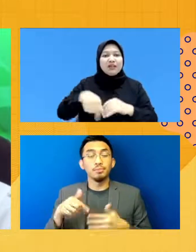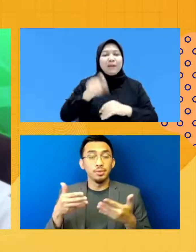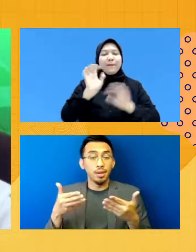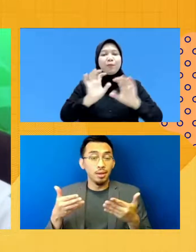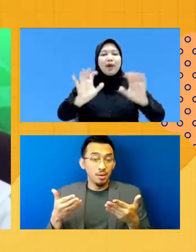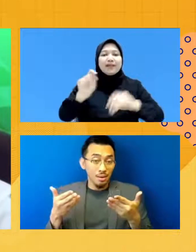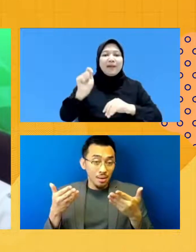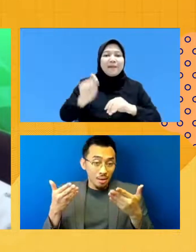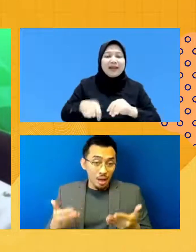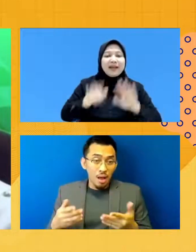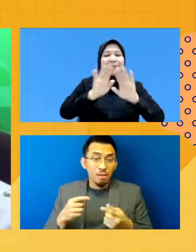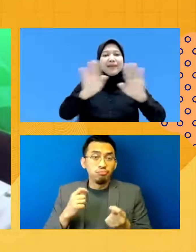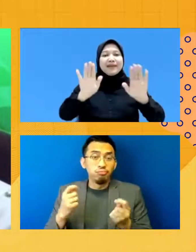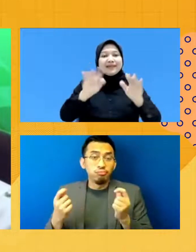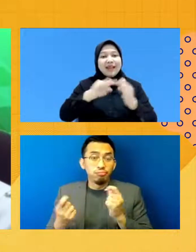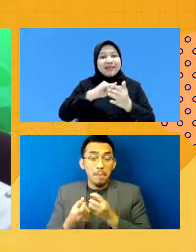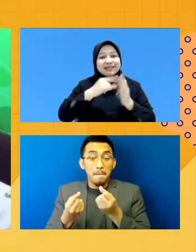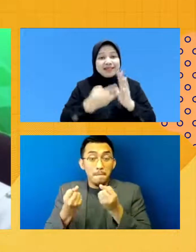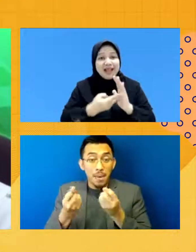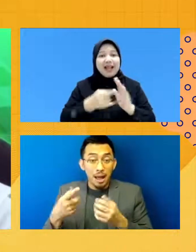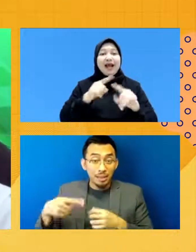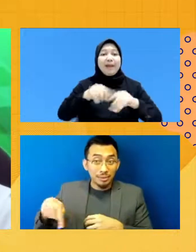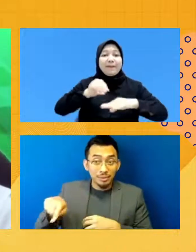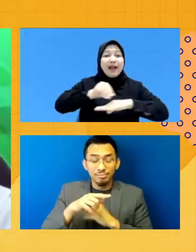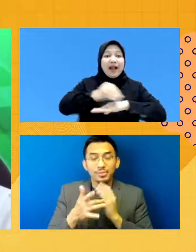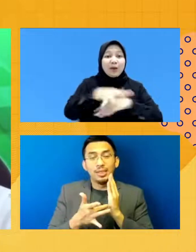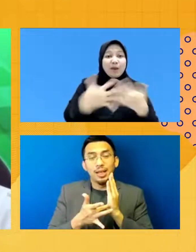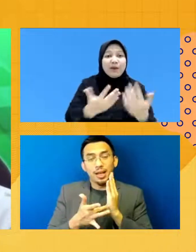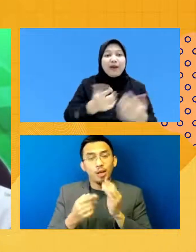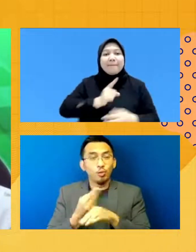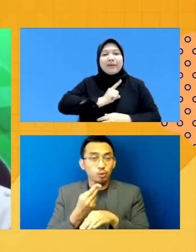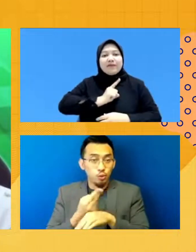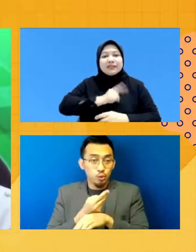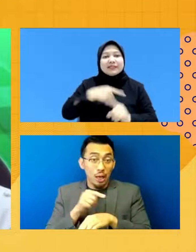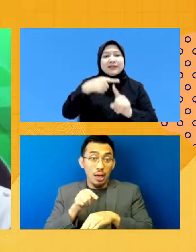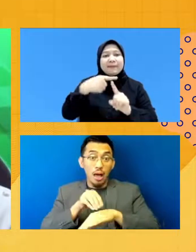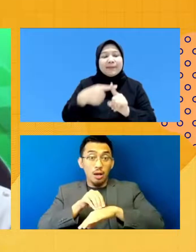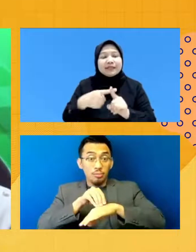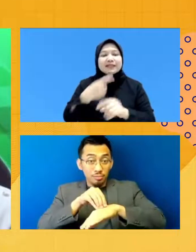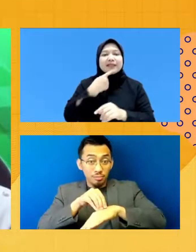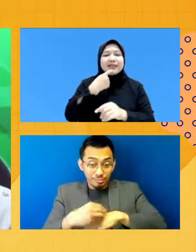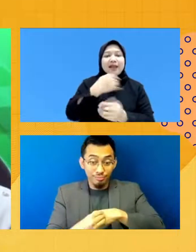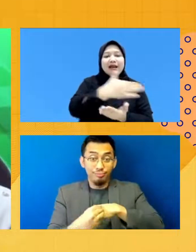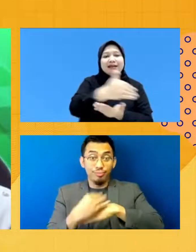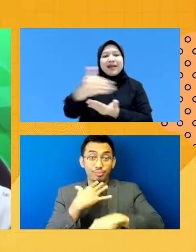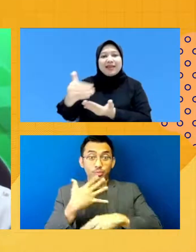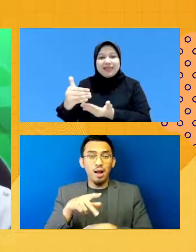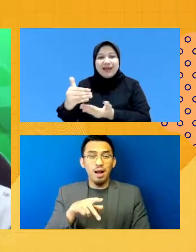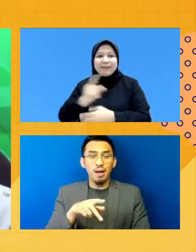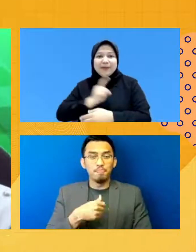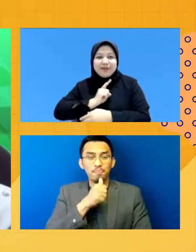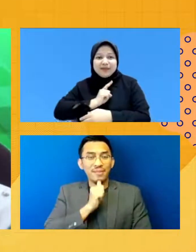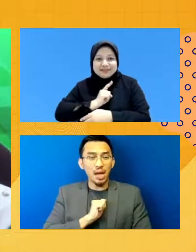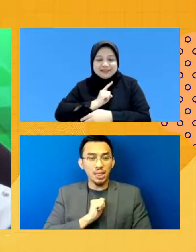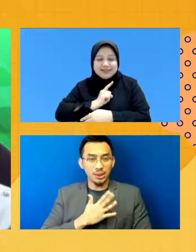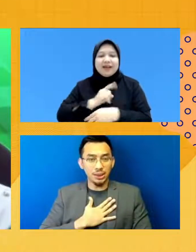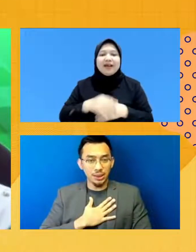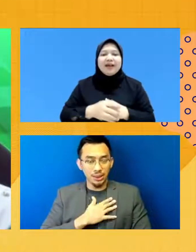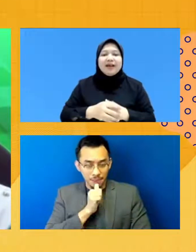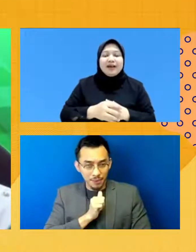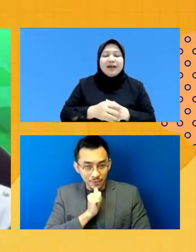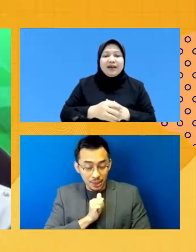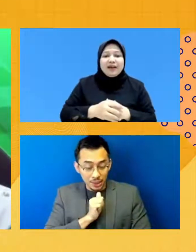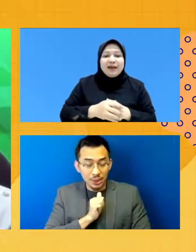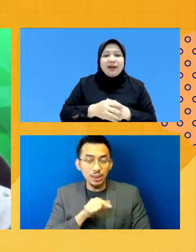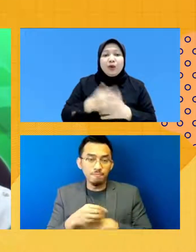data. So when we're using the internet, sometimes we know we don't think